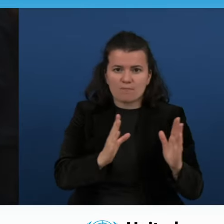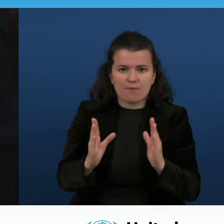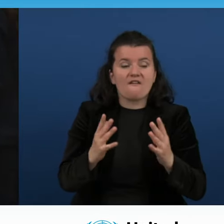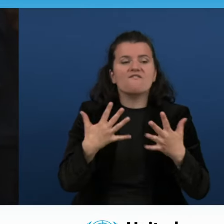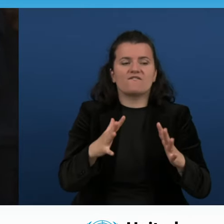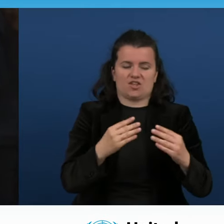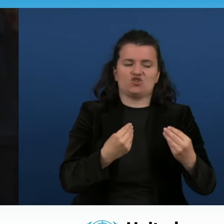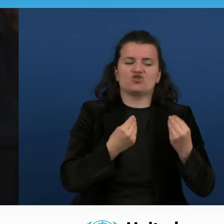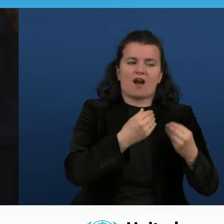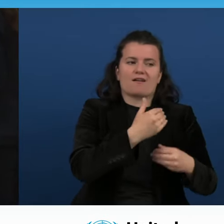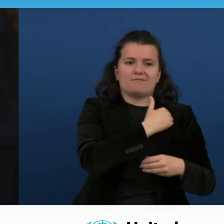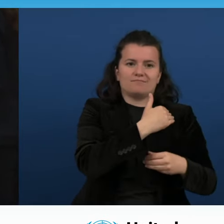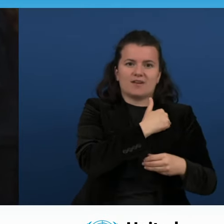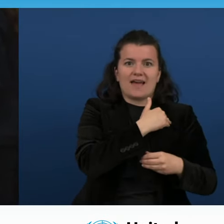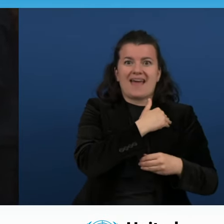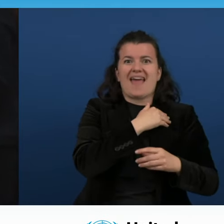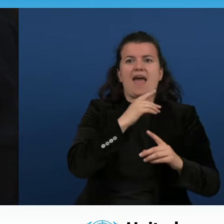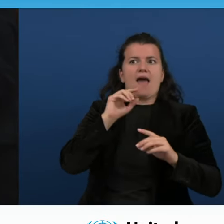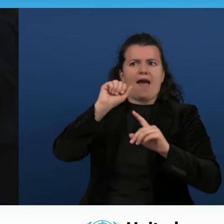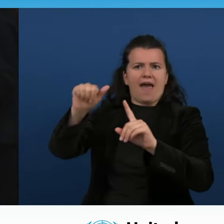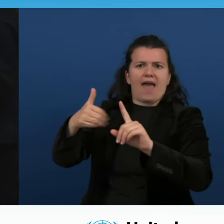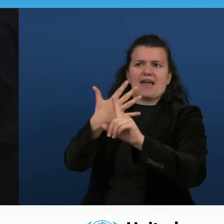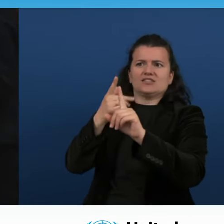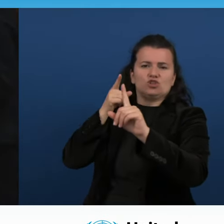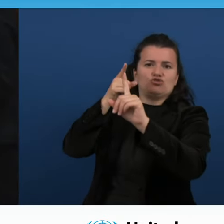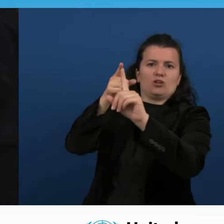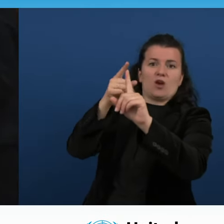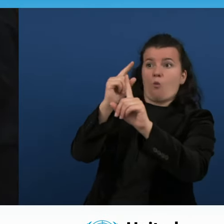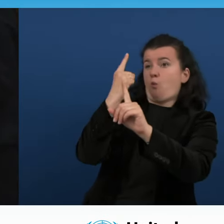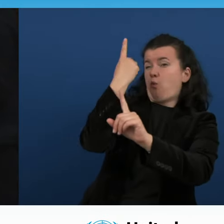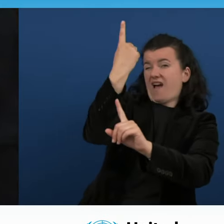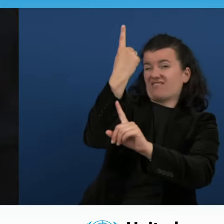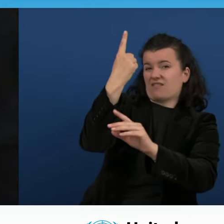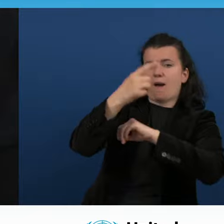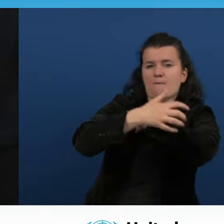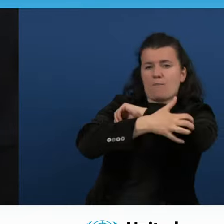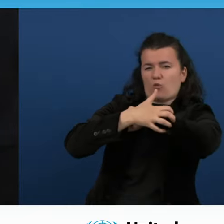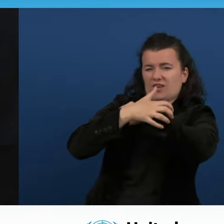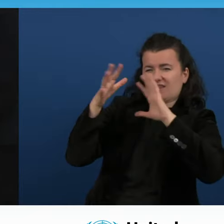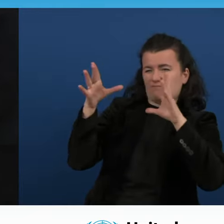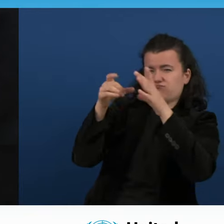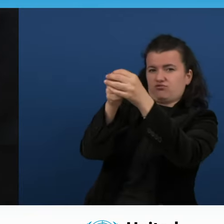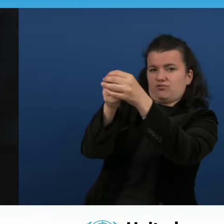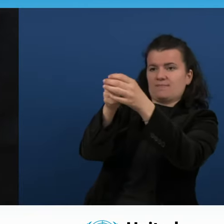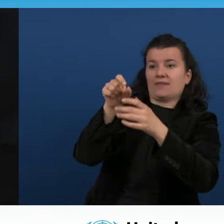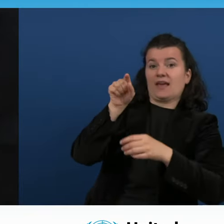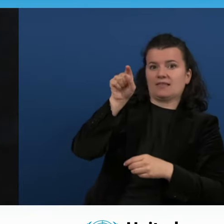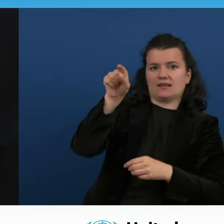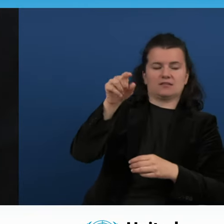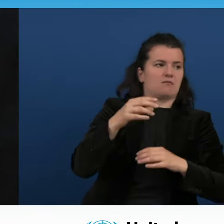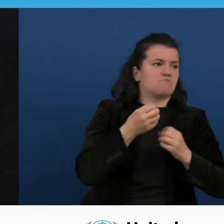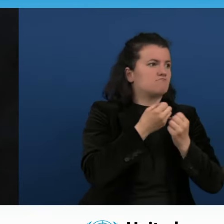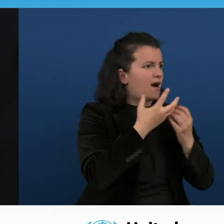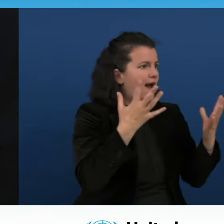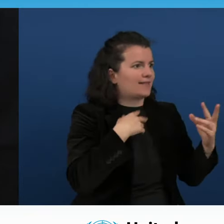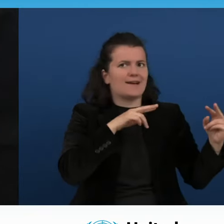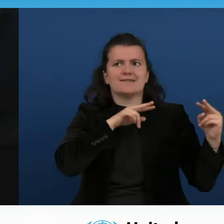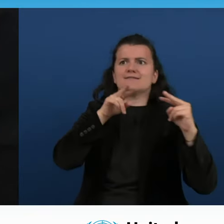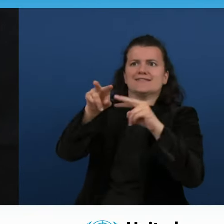this goal, SDG 1, the complexities it entails, and the innovative